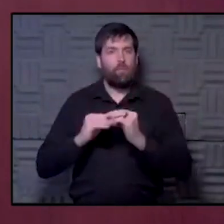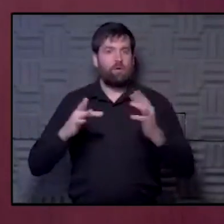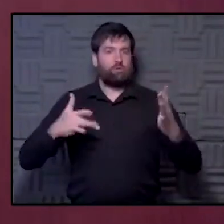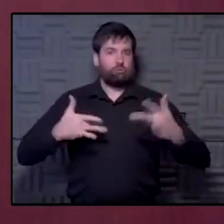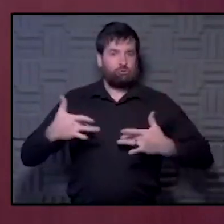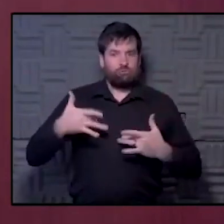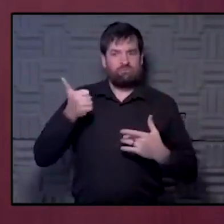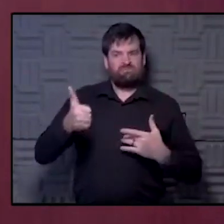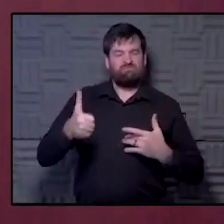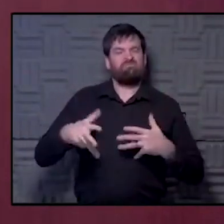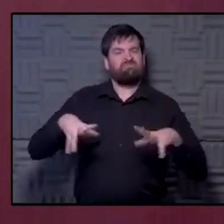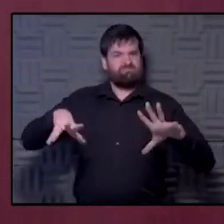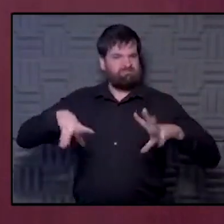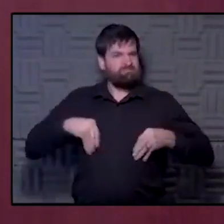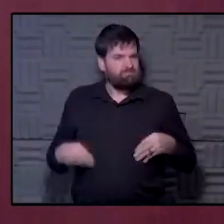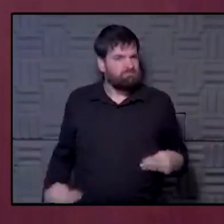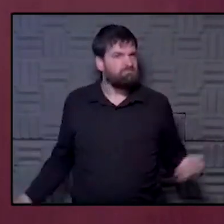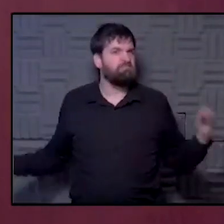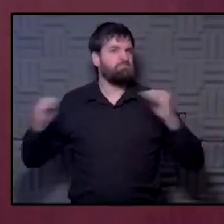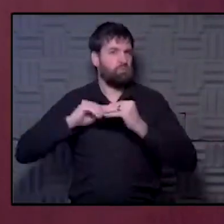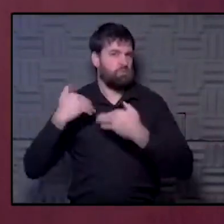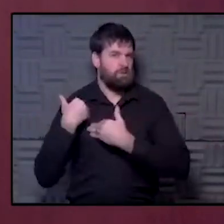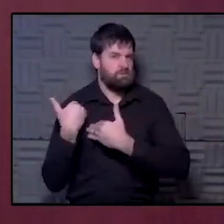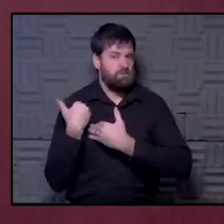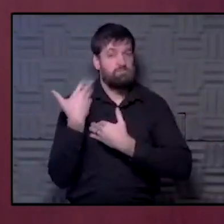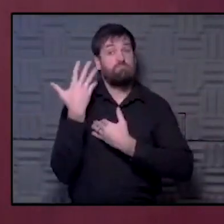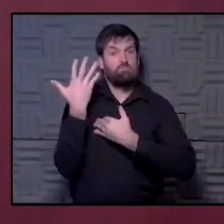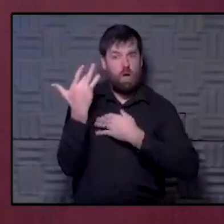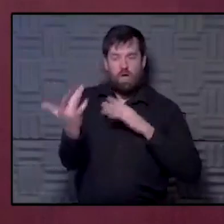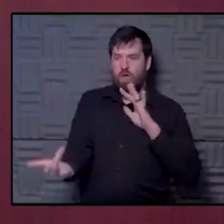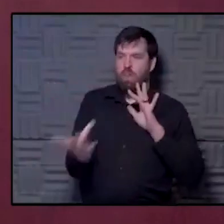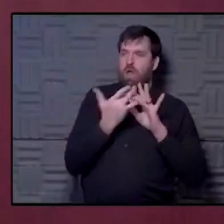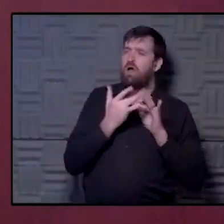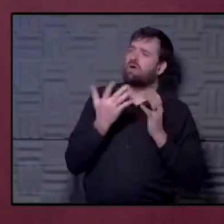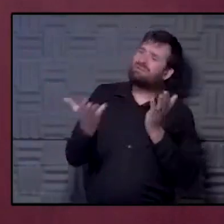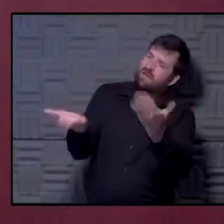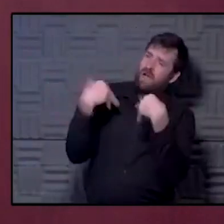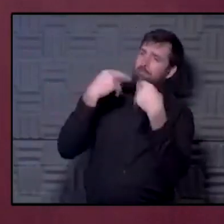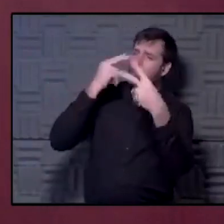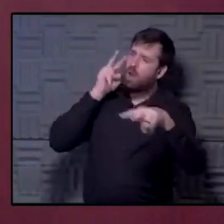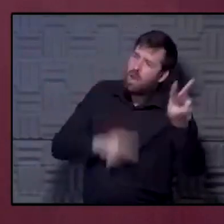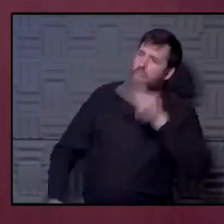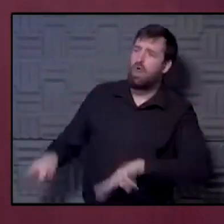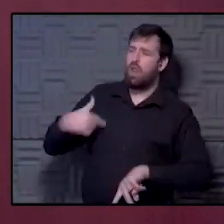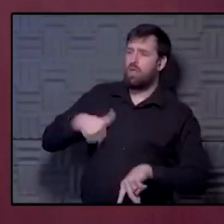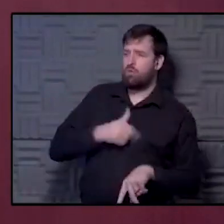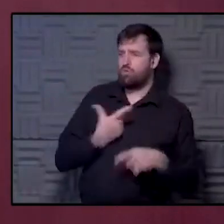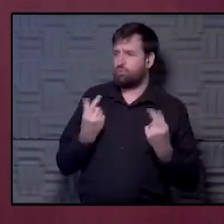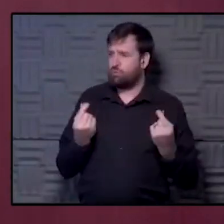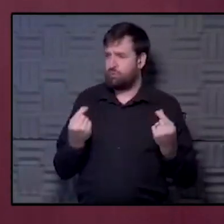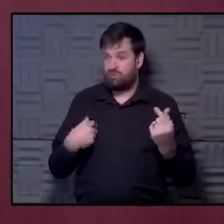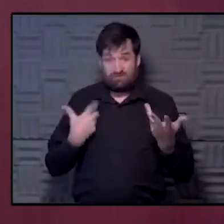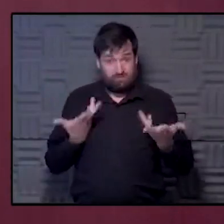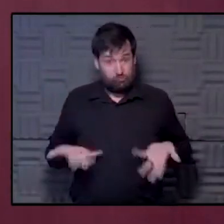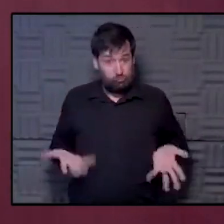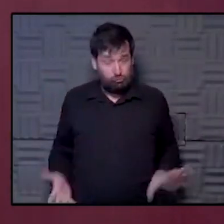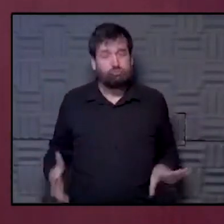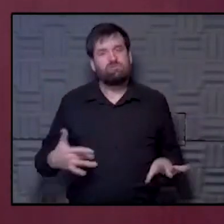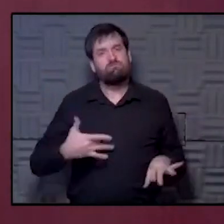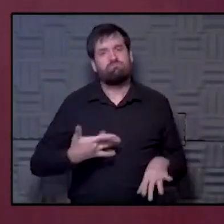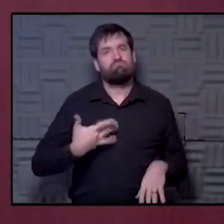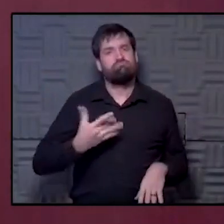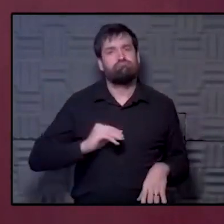so they have taken more responsibility on, and that's why they reached out to me and say, come and look and see what we're doing. And having done that, I felt